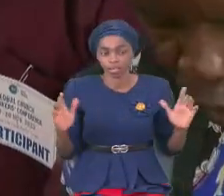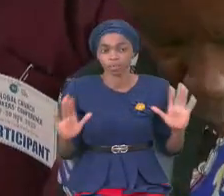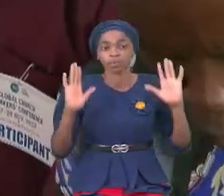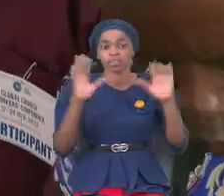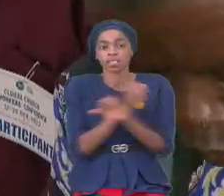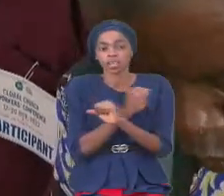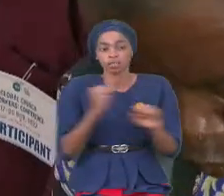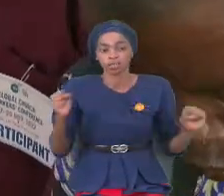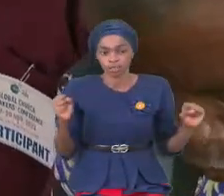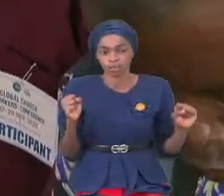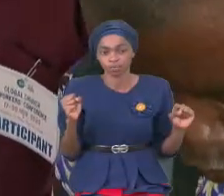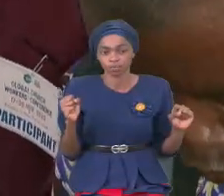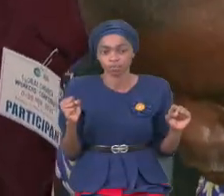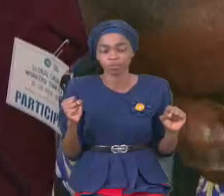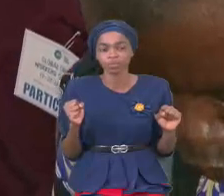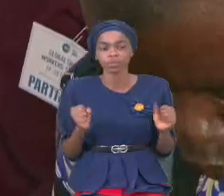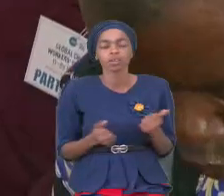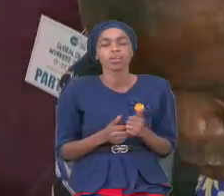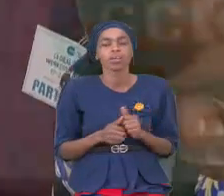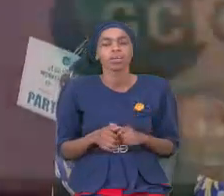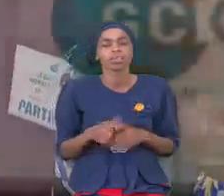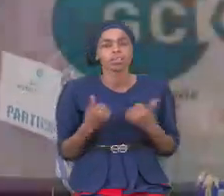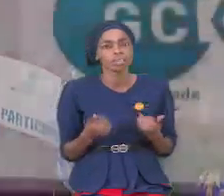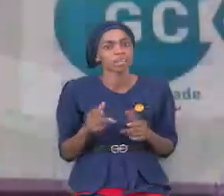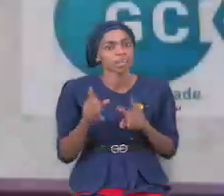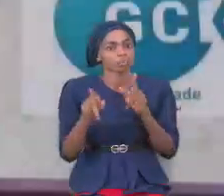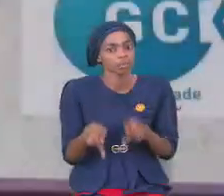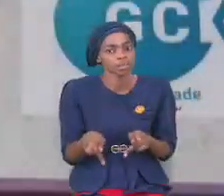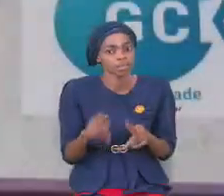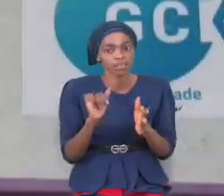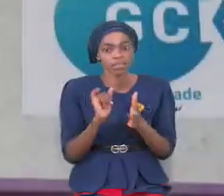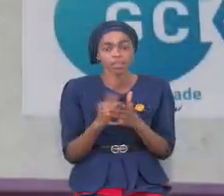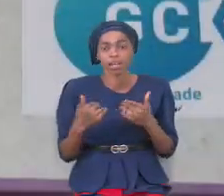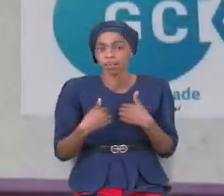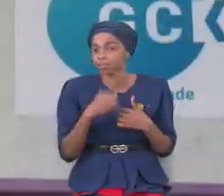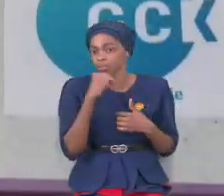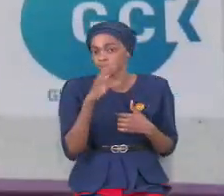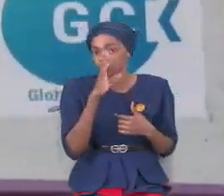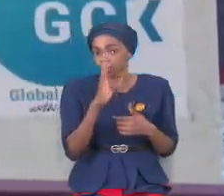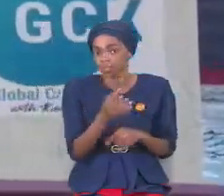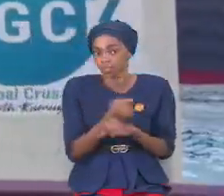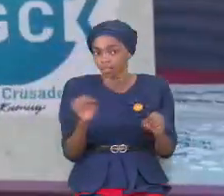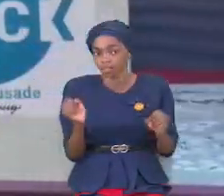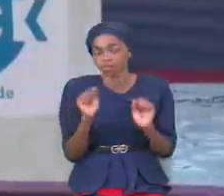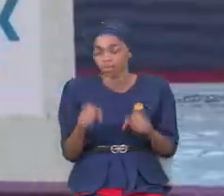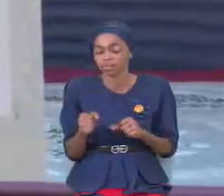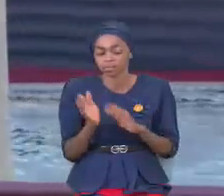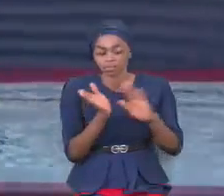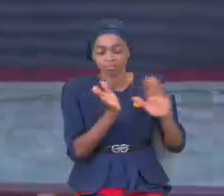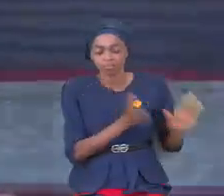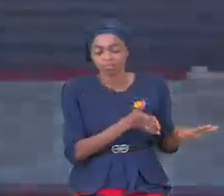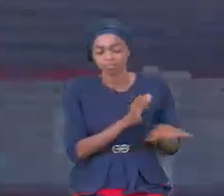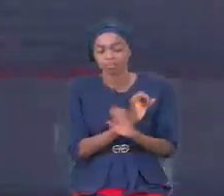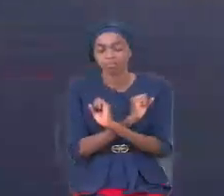A person who has not been saved at all can neglect salvation, and he'll be hearing and hearing and hearing, but